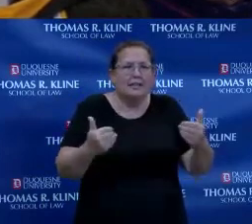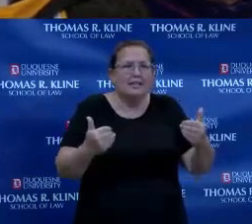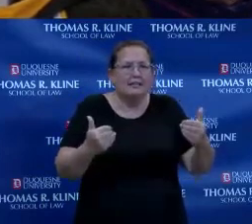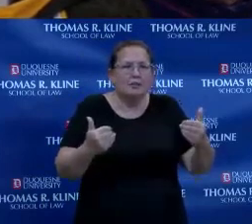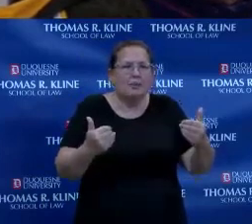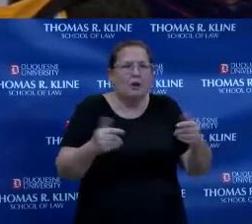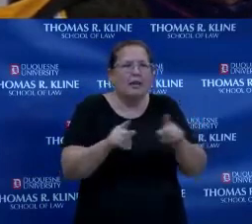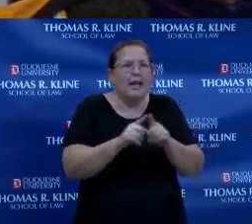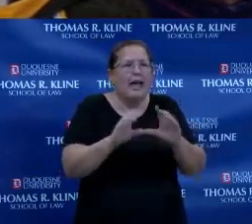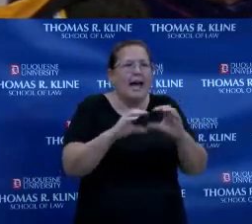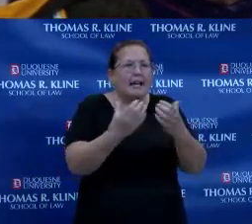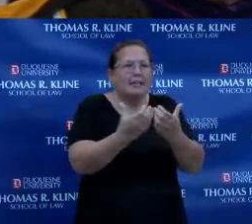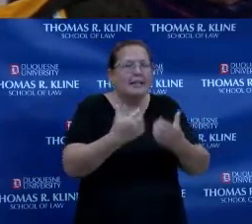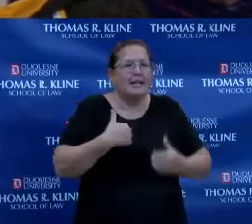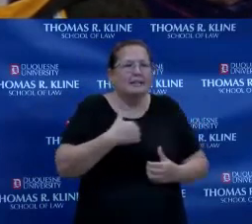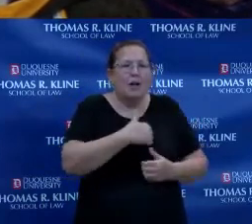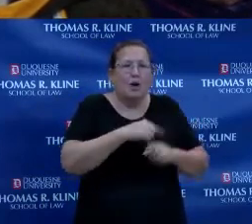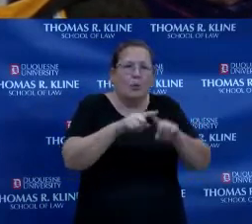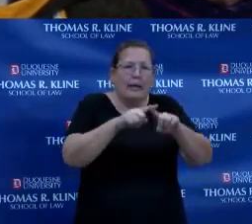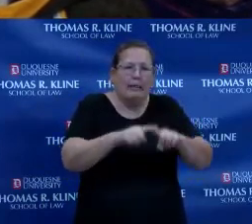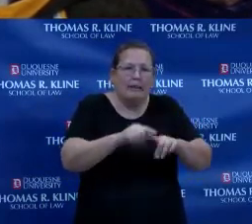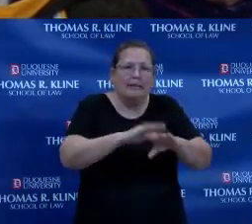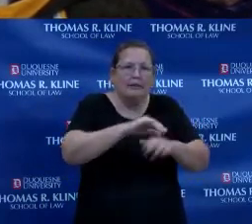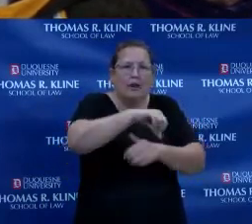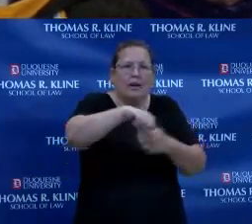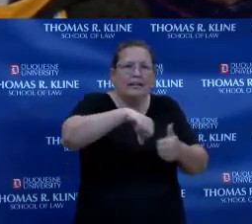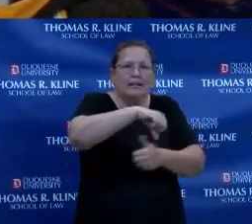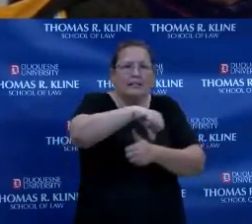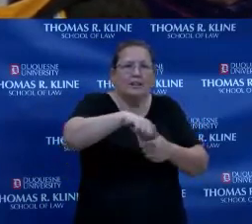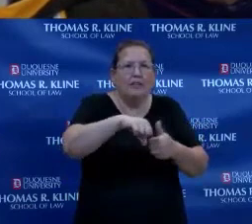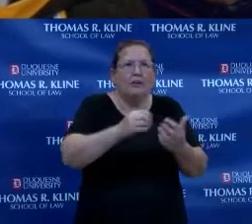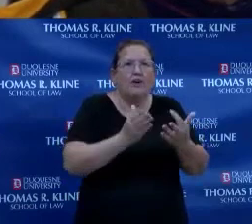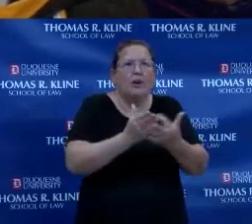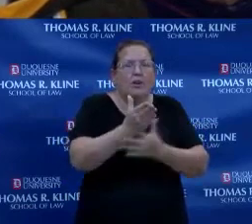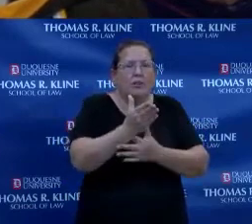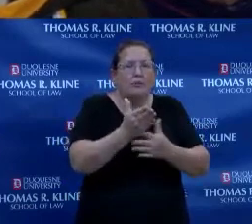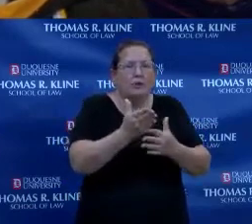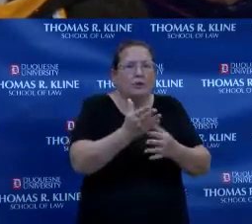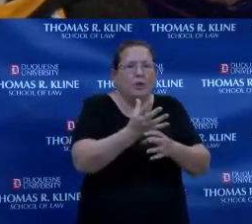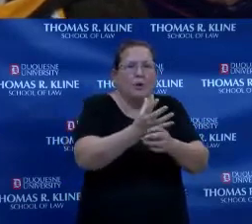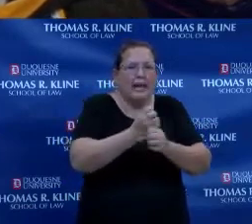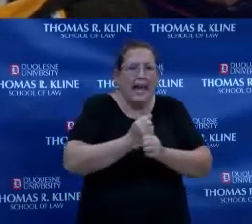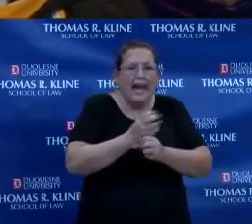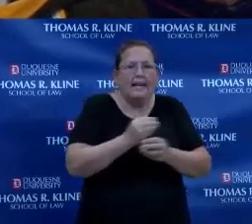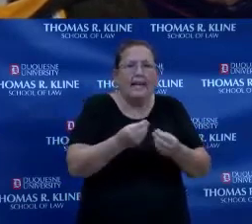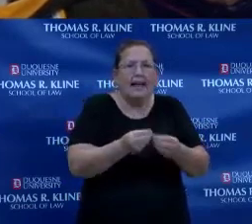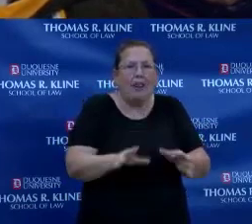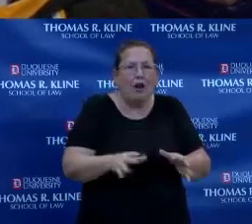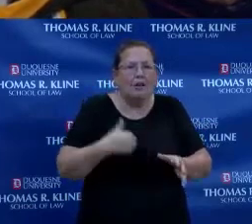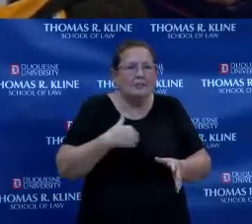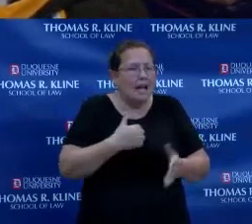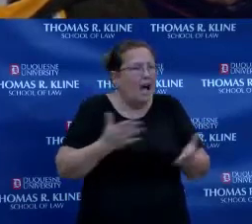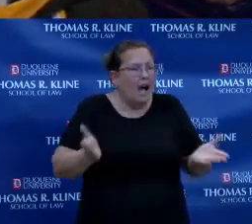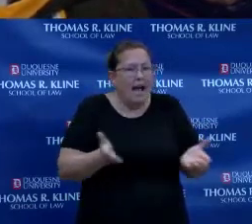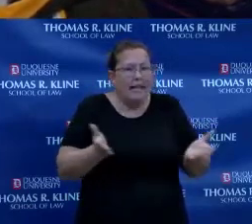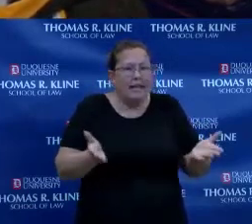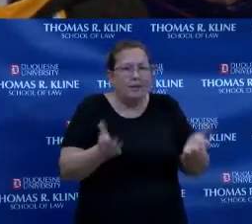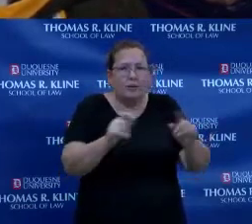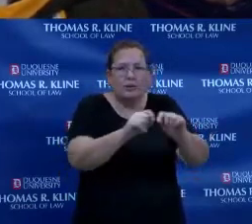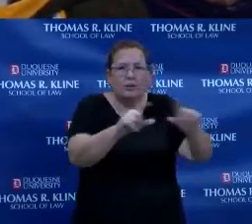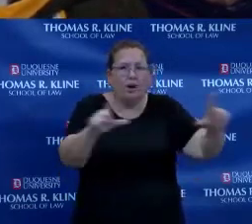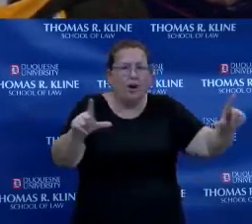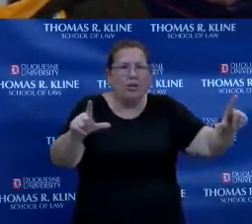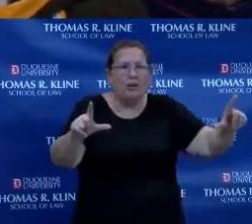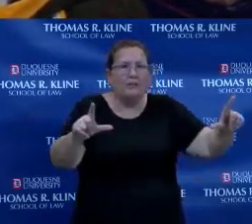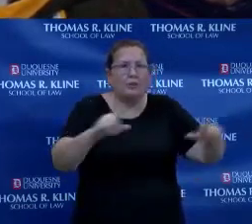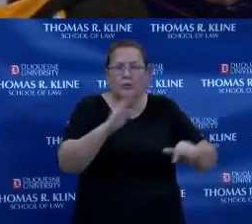class, we have leaned on each other through much gain and loss, and I encourage us all to never forget the community we